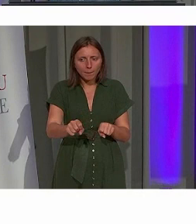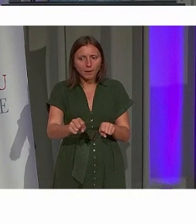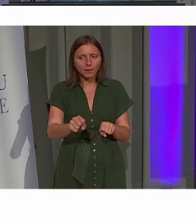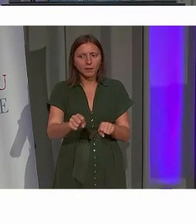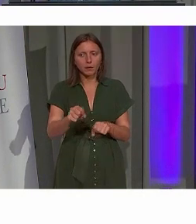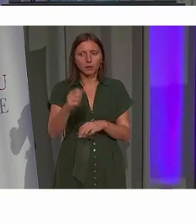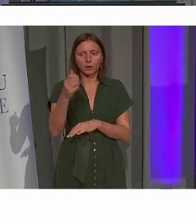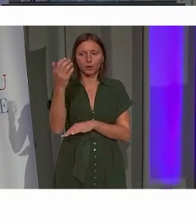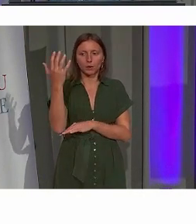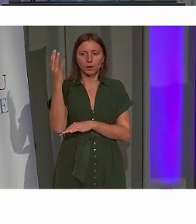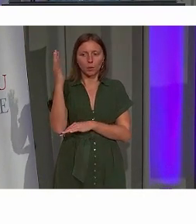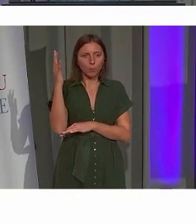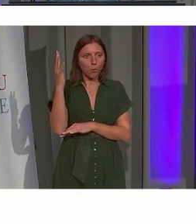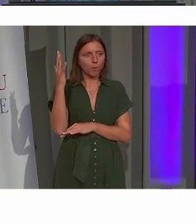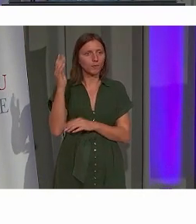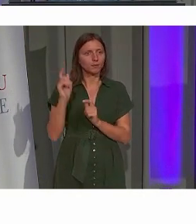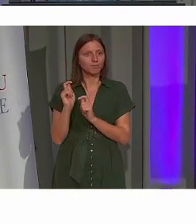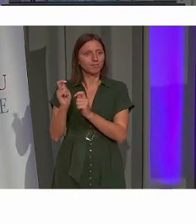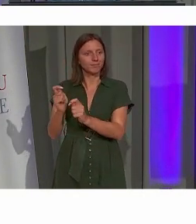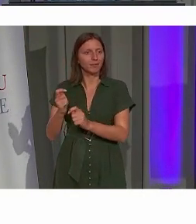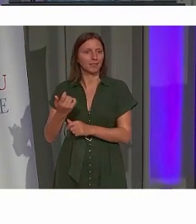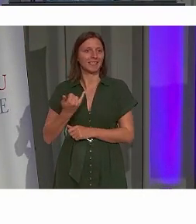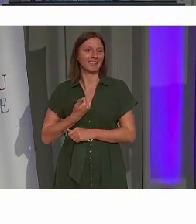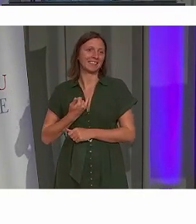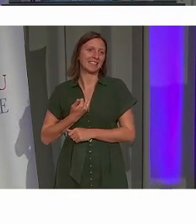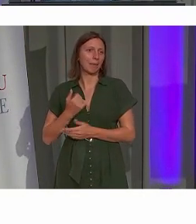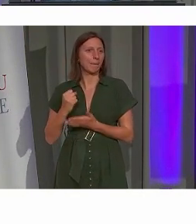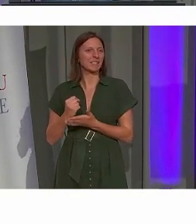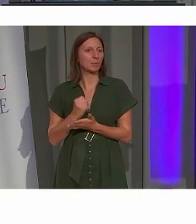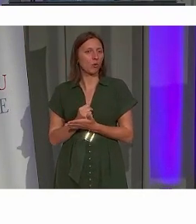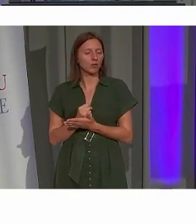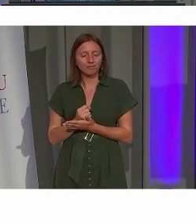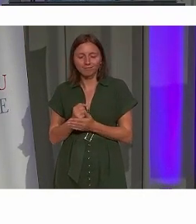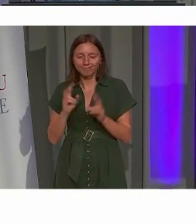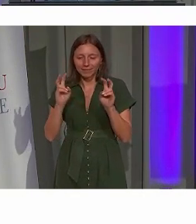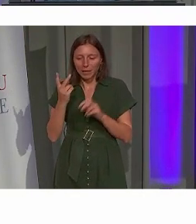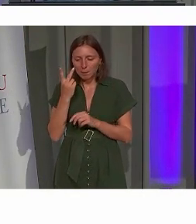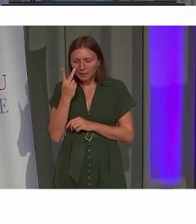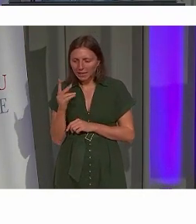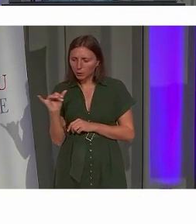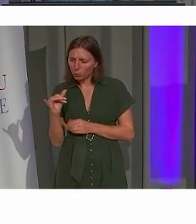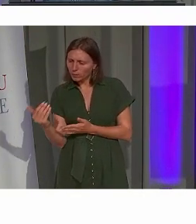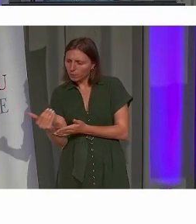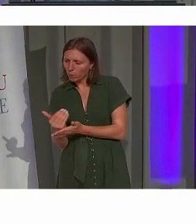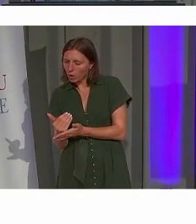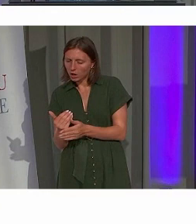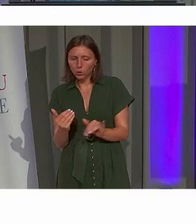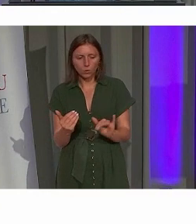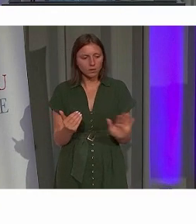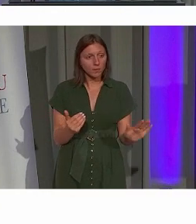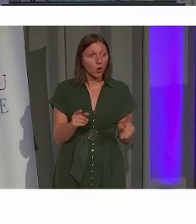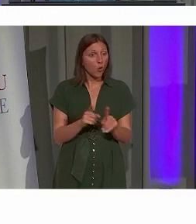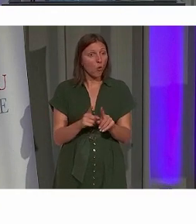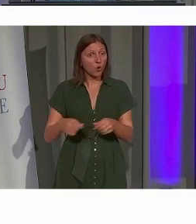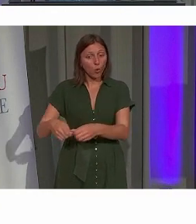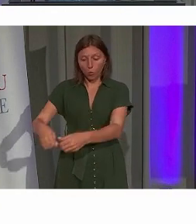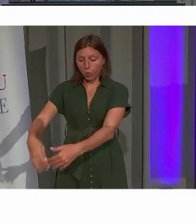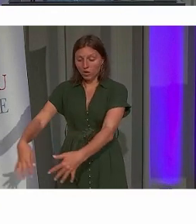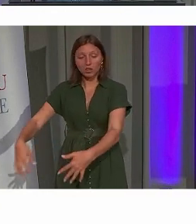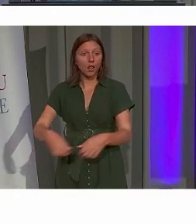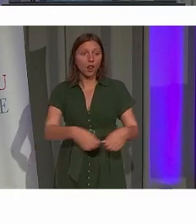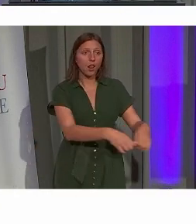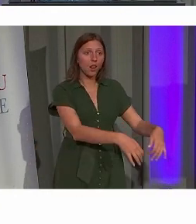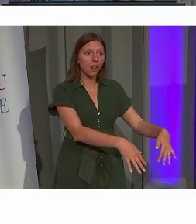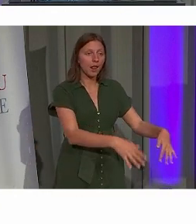tactile way. So every tree in the Westen got a passport. Then we looked at which ones we would keep,